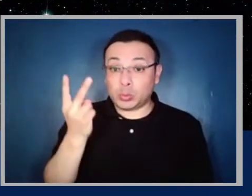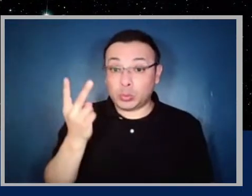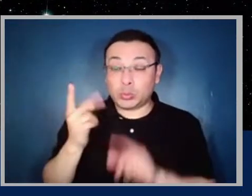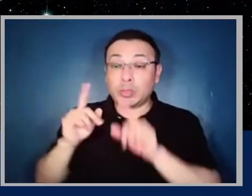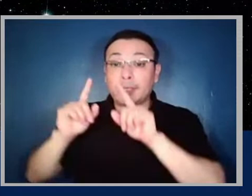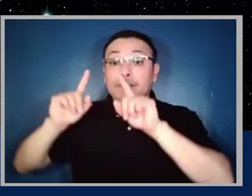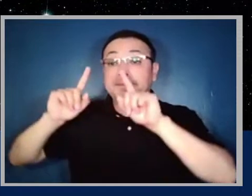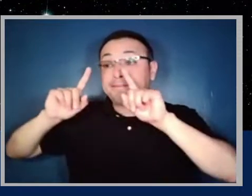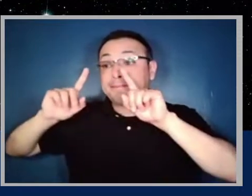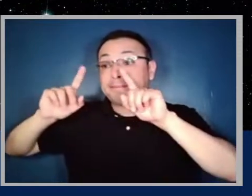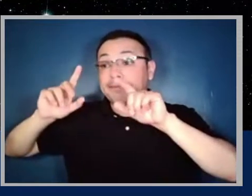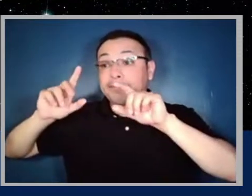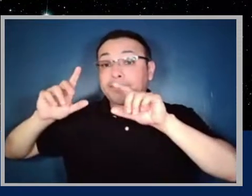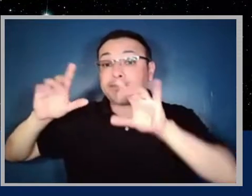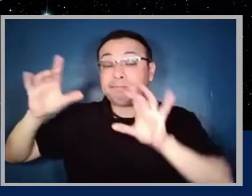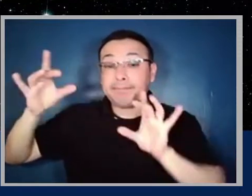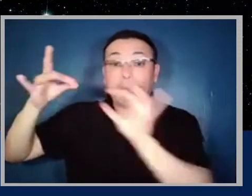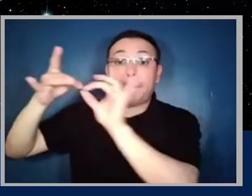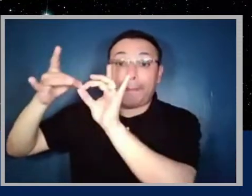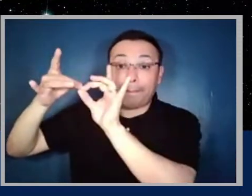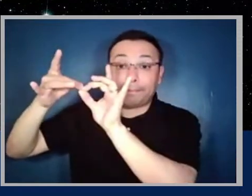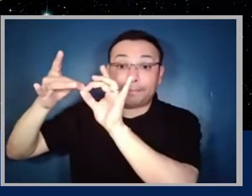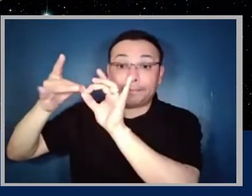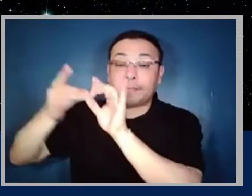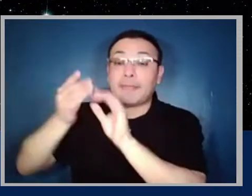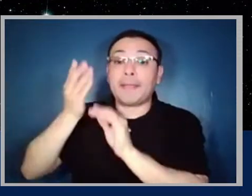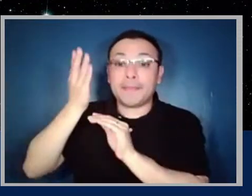moon orbit and the lander's there waiting for them.